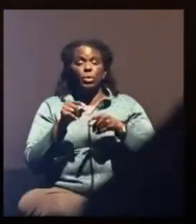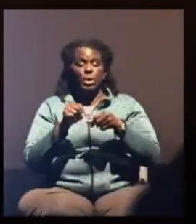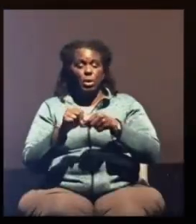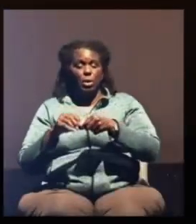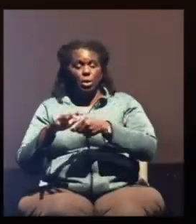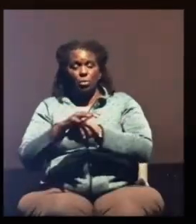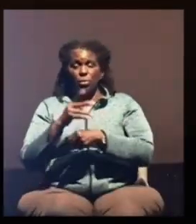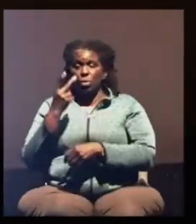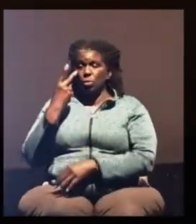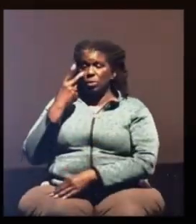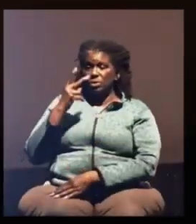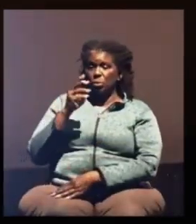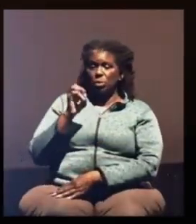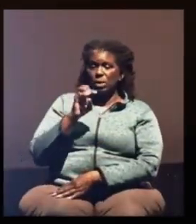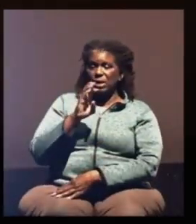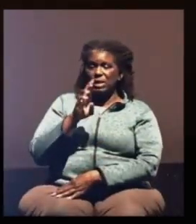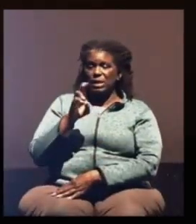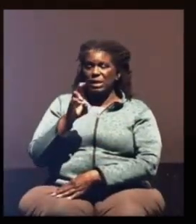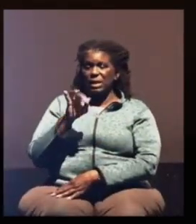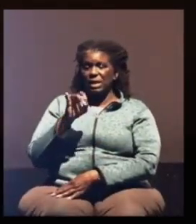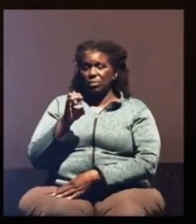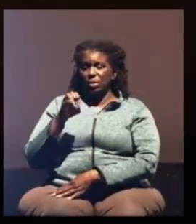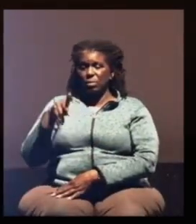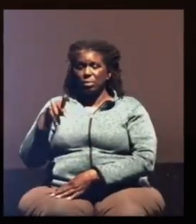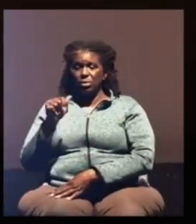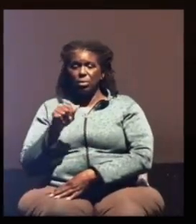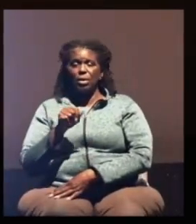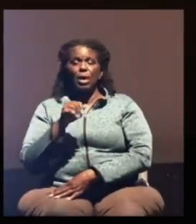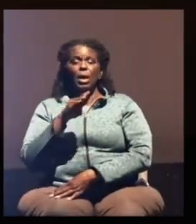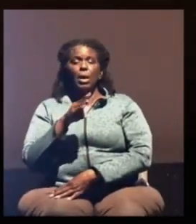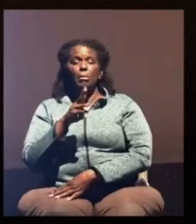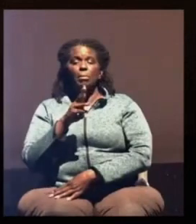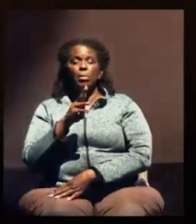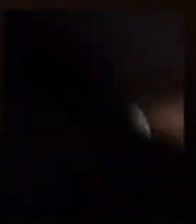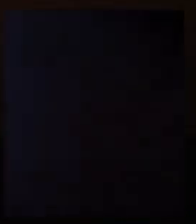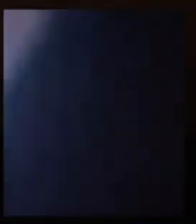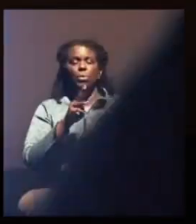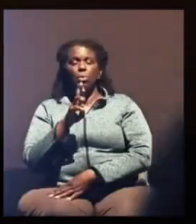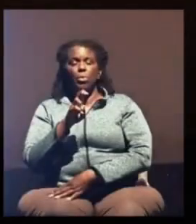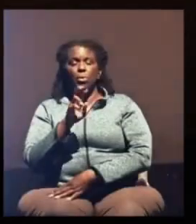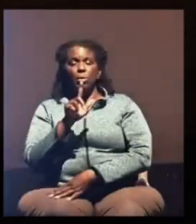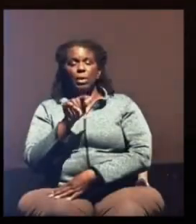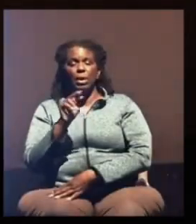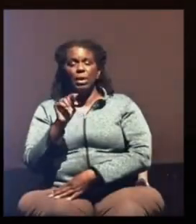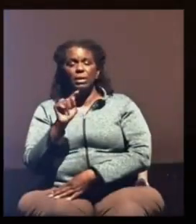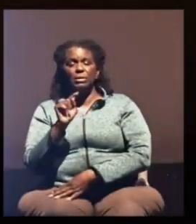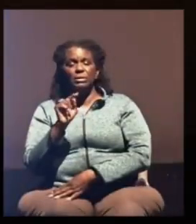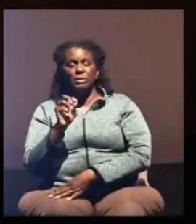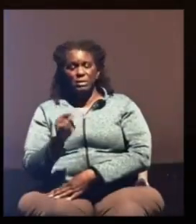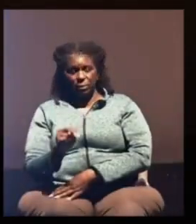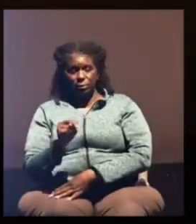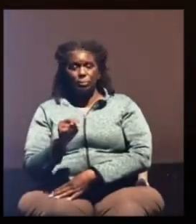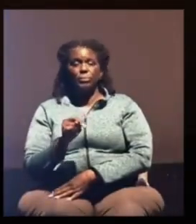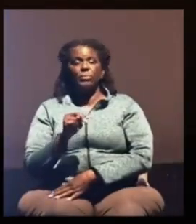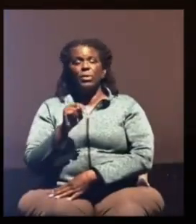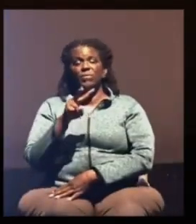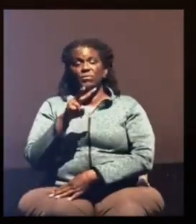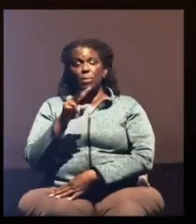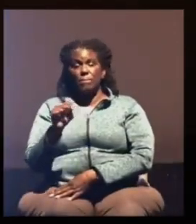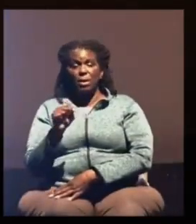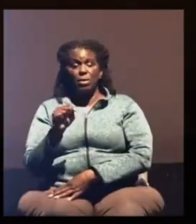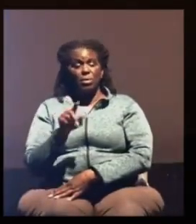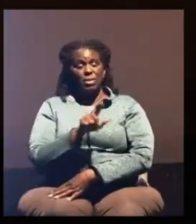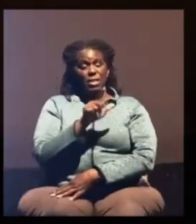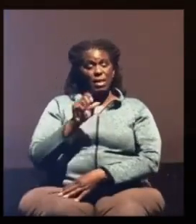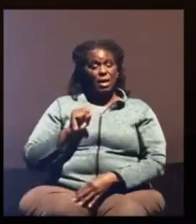Erie, Pennsylvania, and in Burlington, Vermont, that the librarians and the staff were called into the city government, partly to respond to